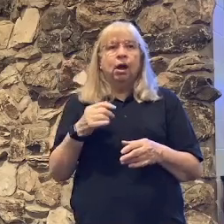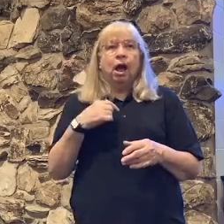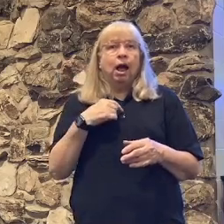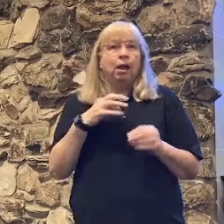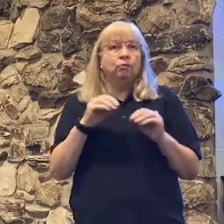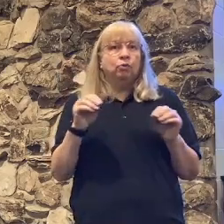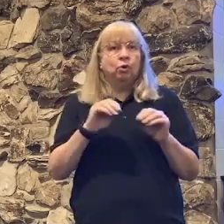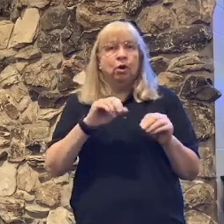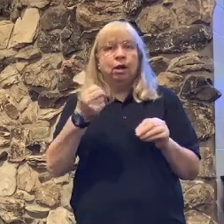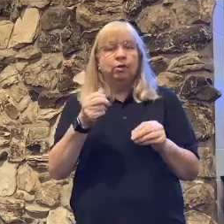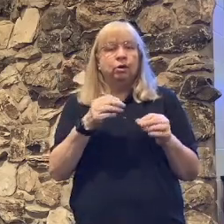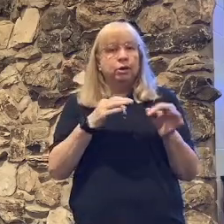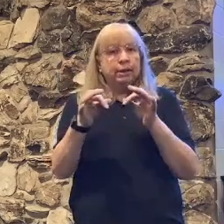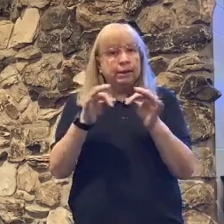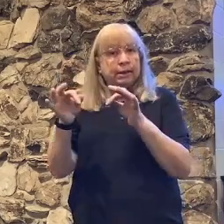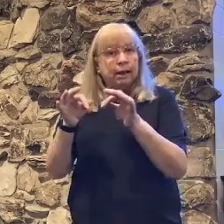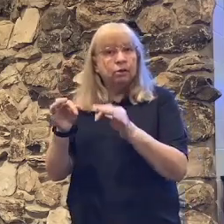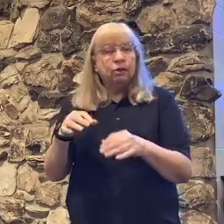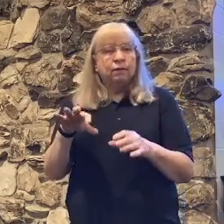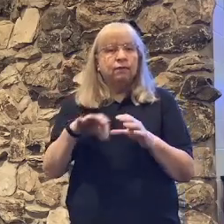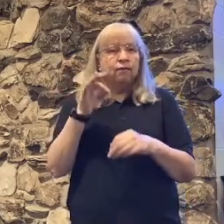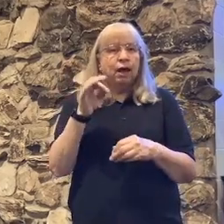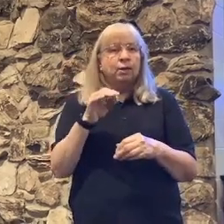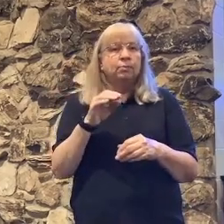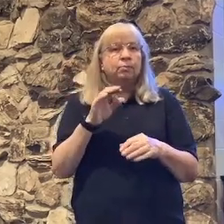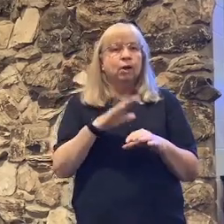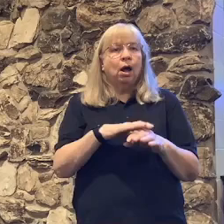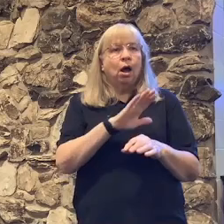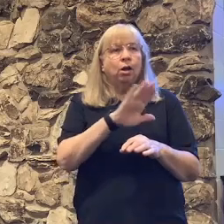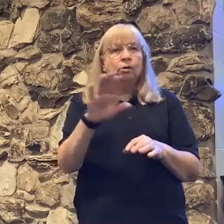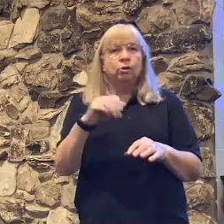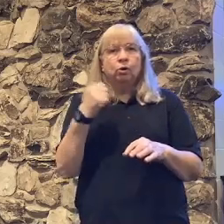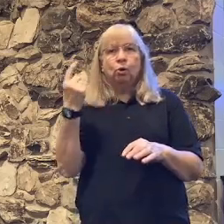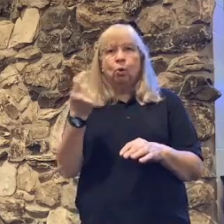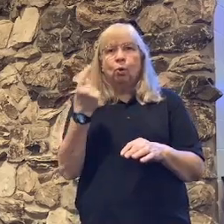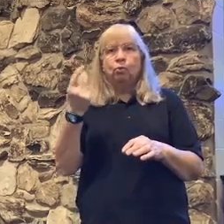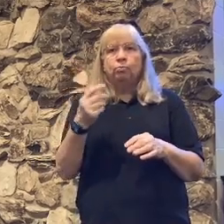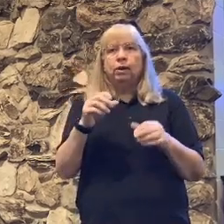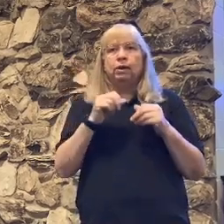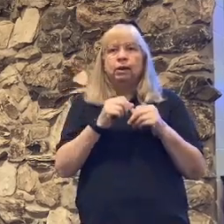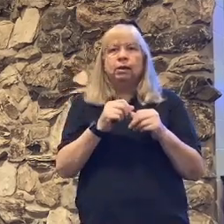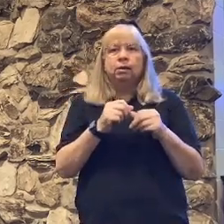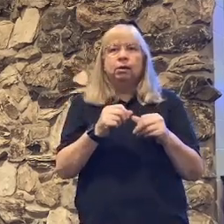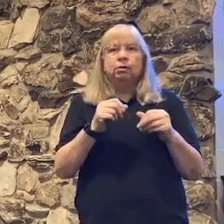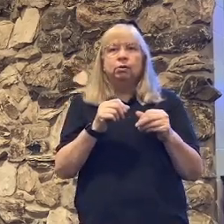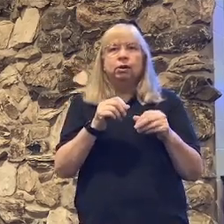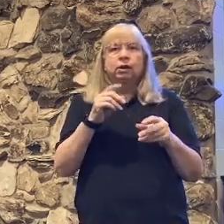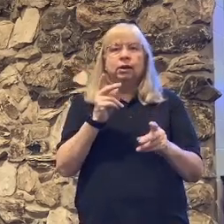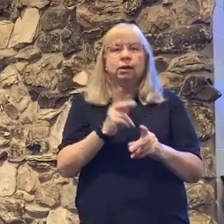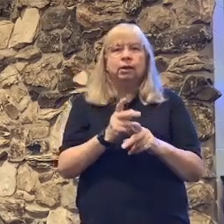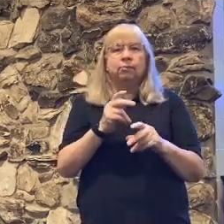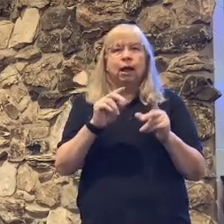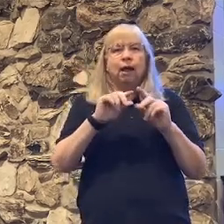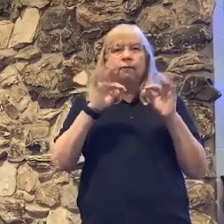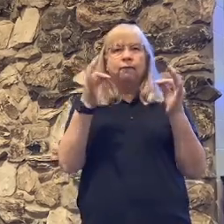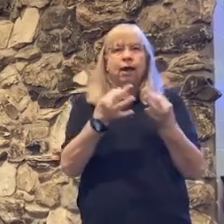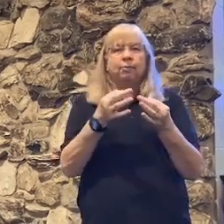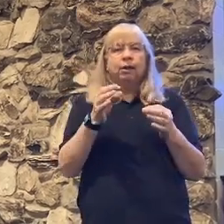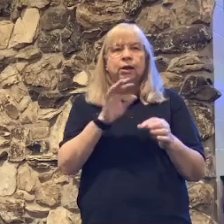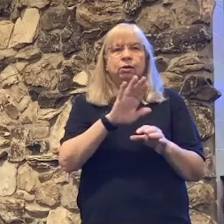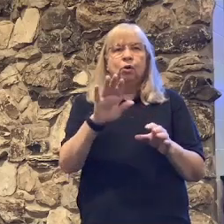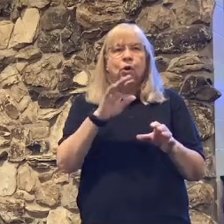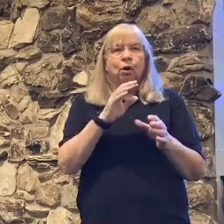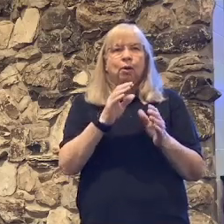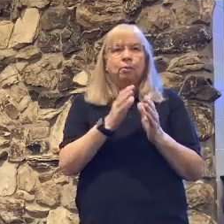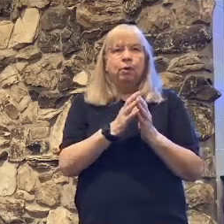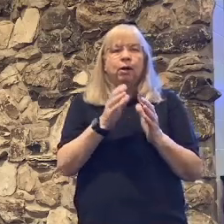details. You'll have to find those on your own. But continue to keep that family in your prayers as well. Today we're